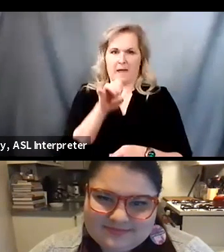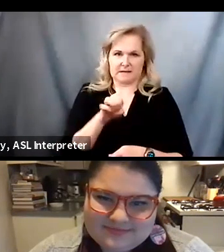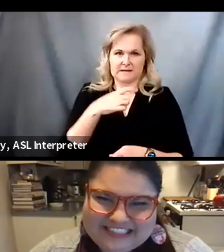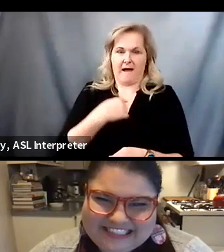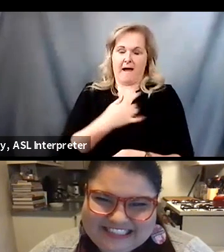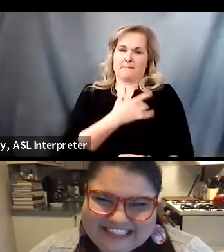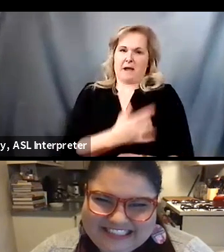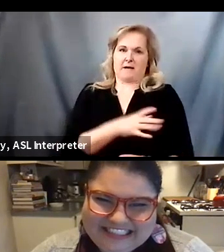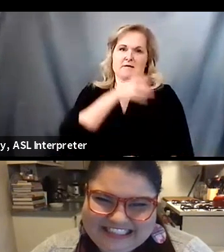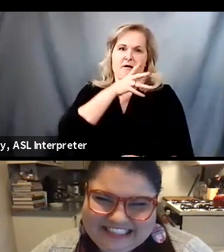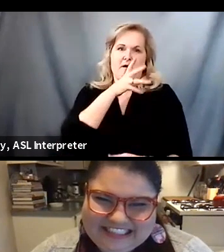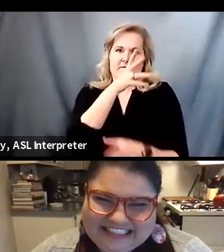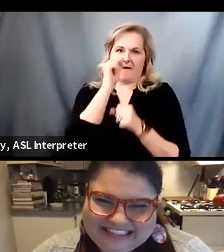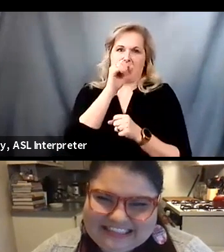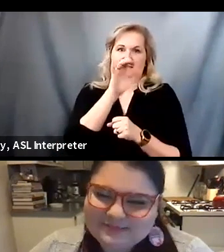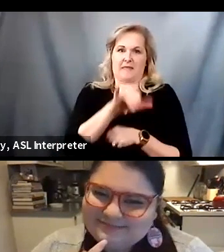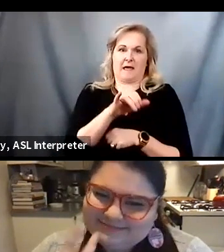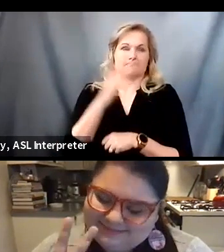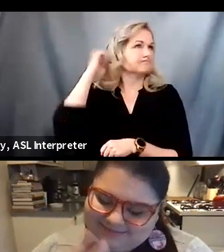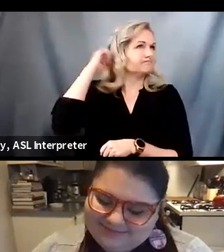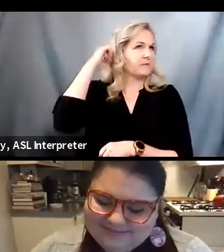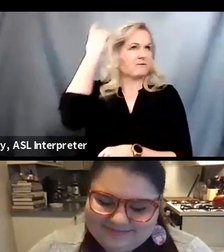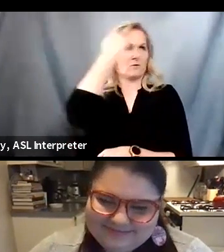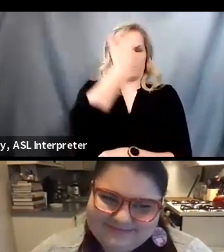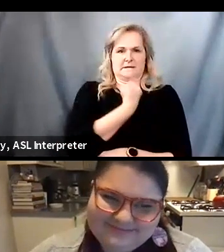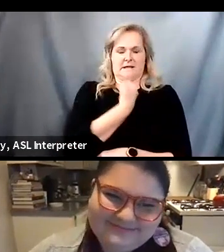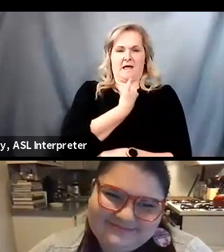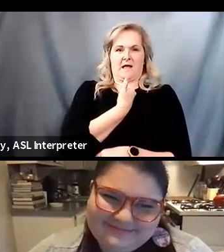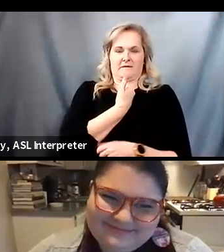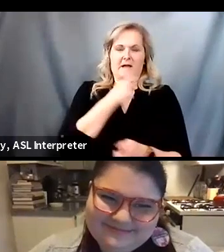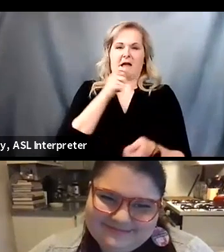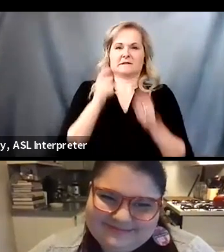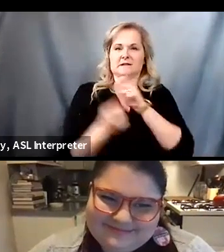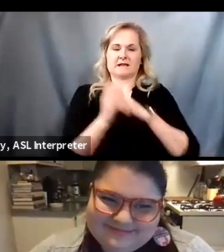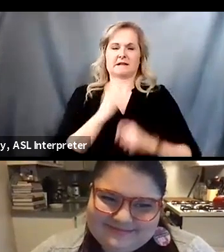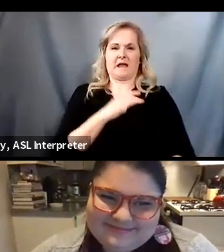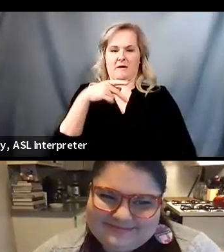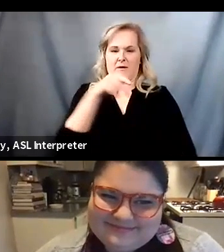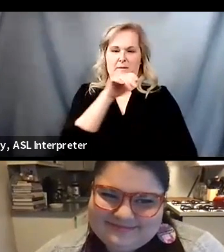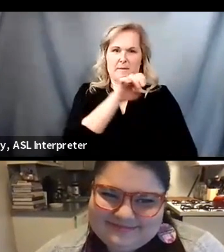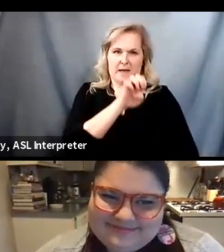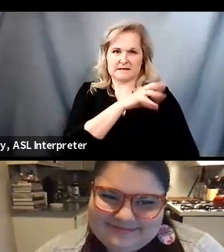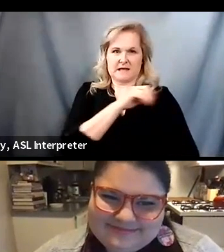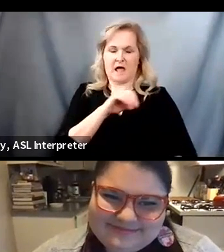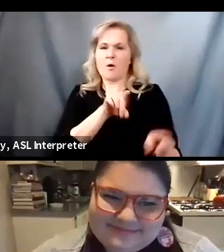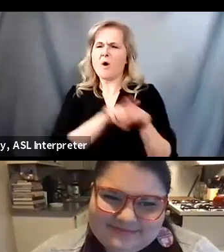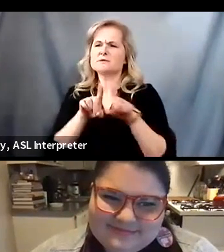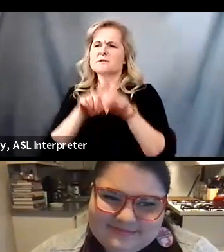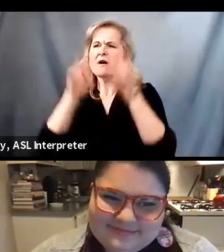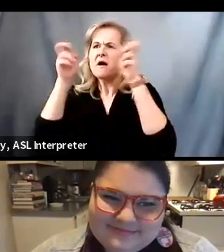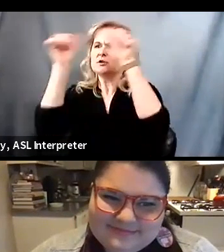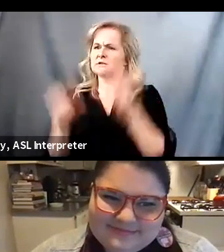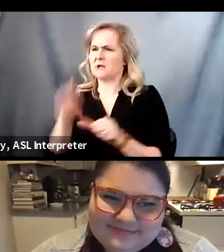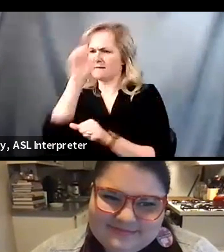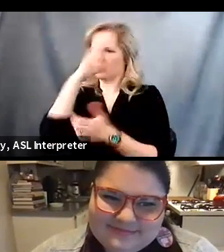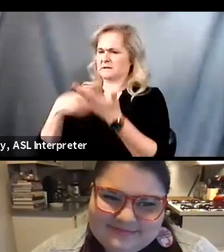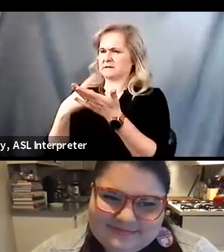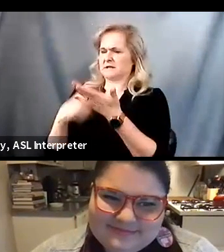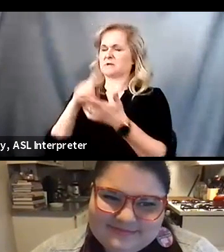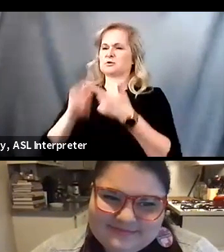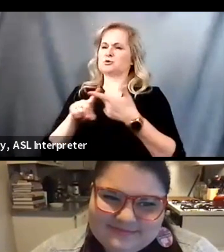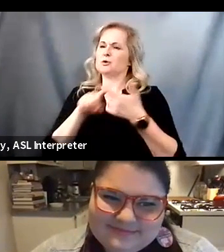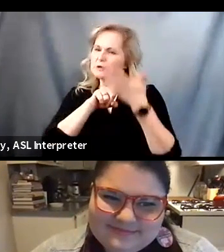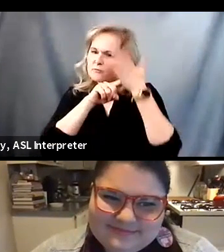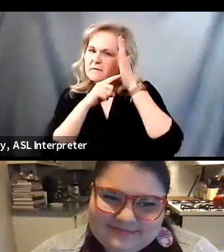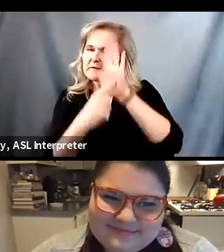talk fast, so that's a note for me. Adjusting our pace and the shape of our conversation to reflect the pace